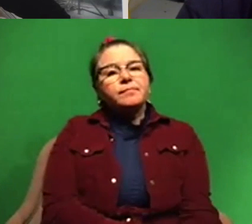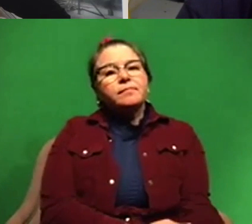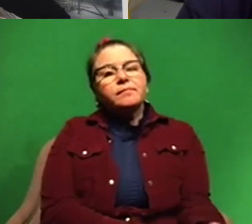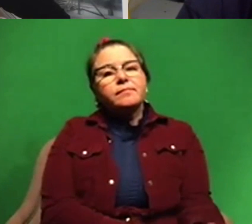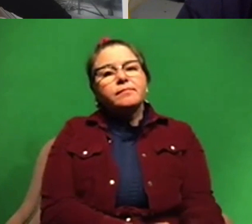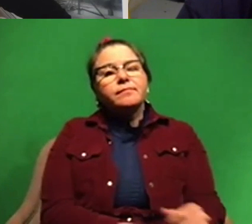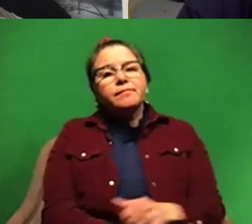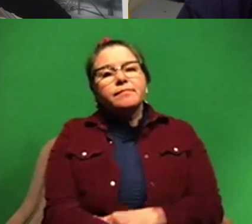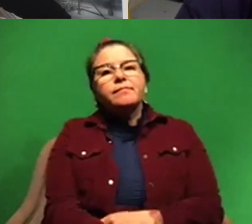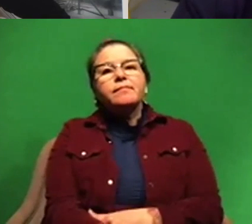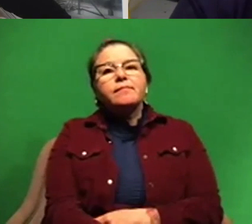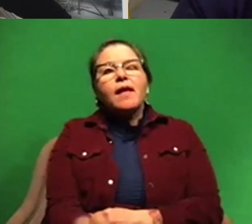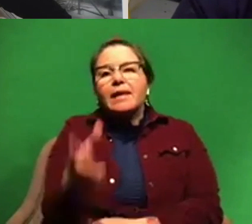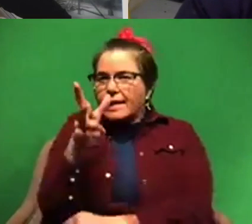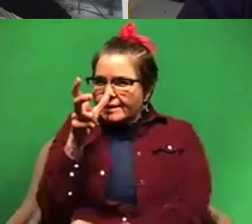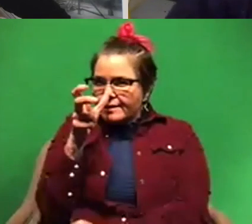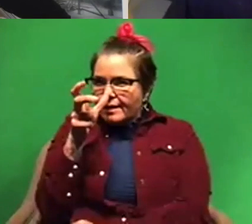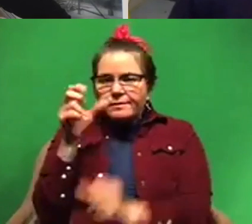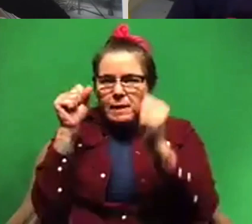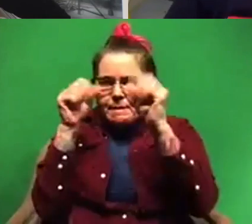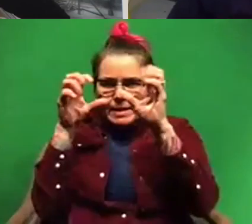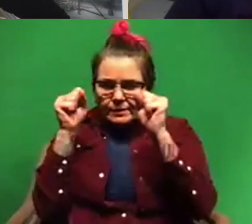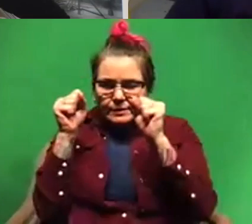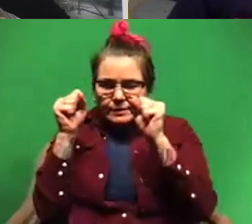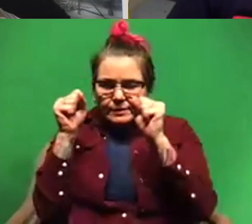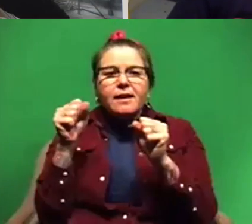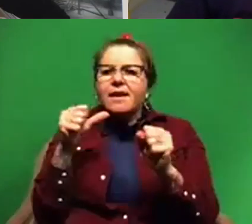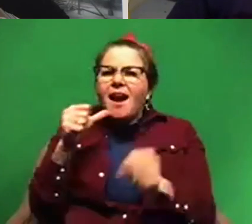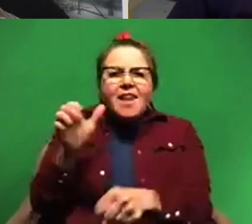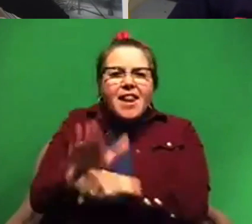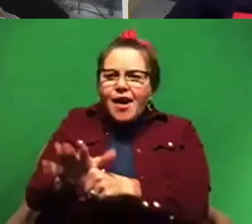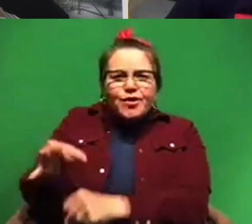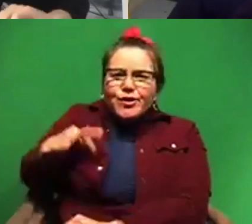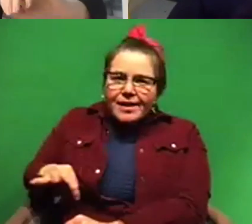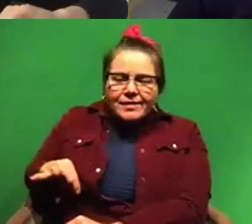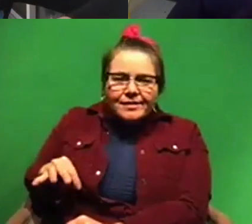I think insects are amazing and they don't get enough credit.